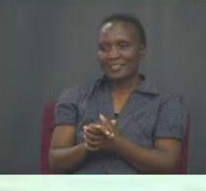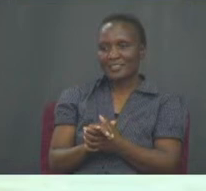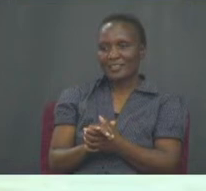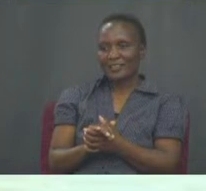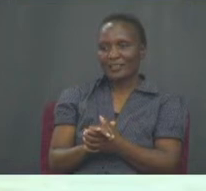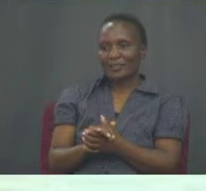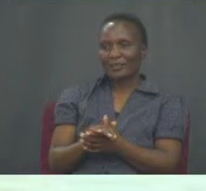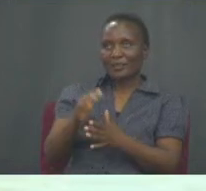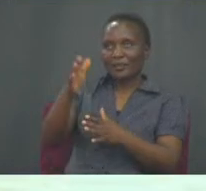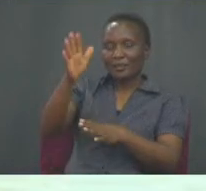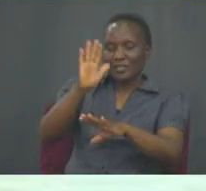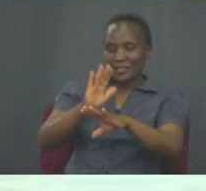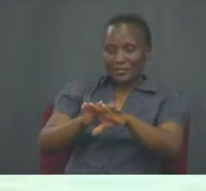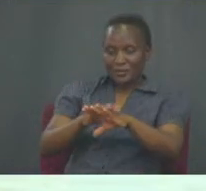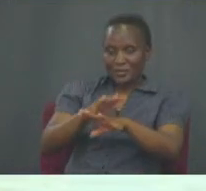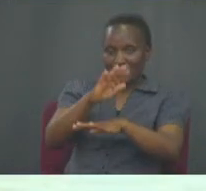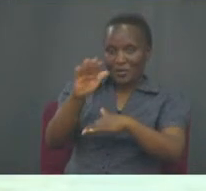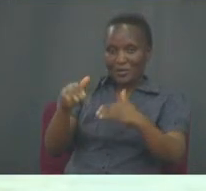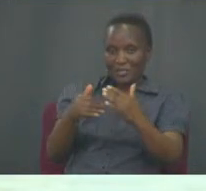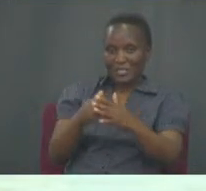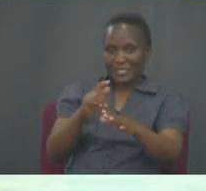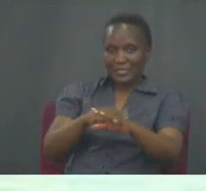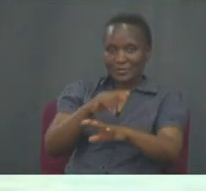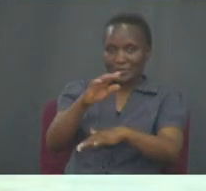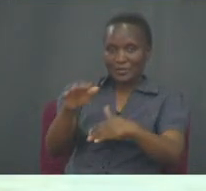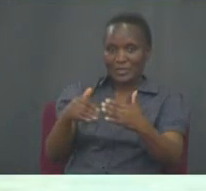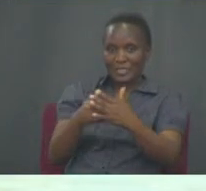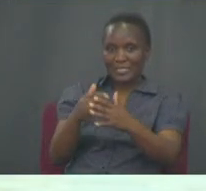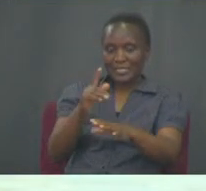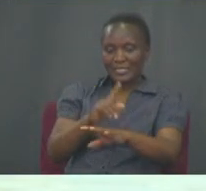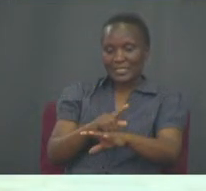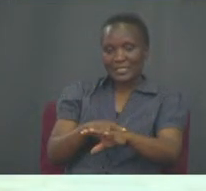Mungu ni mwema. Siku zote.